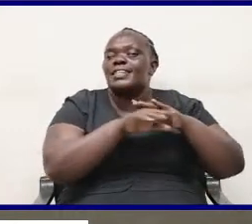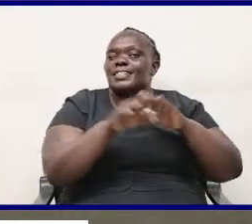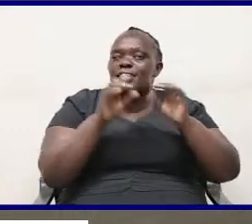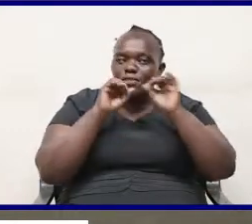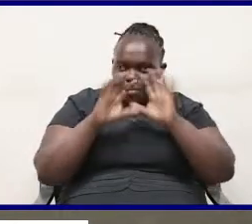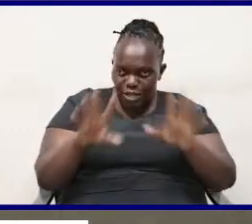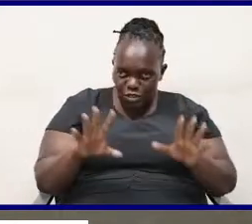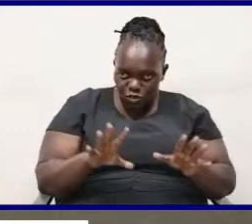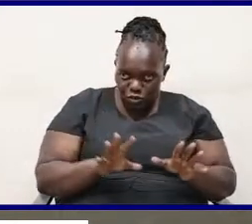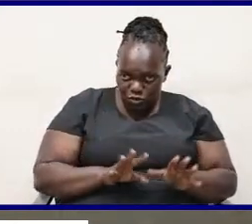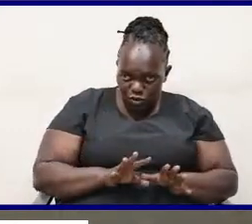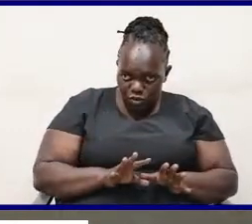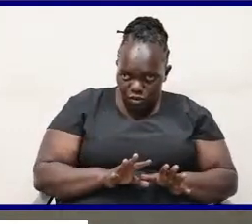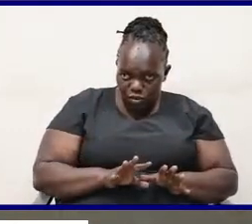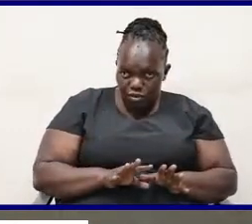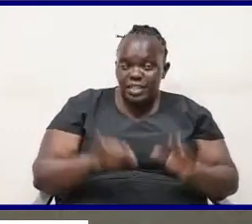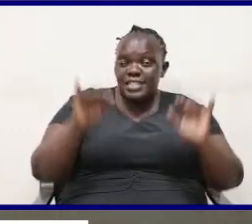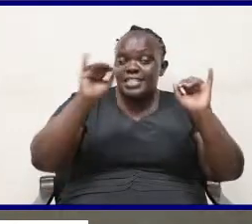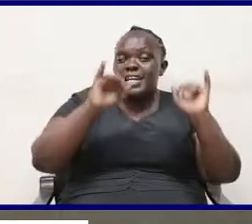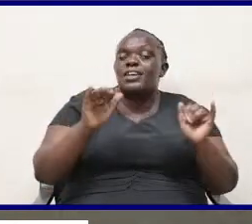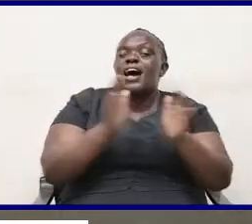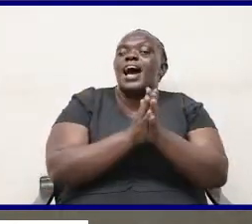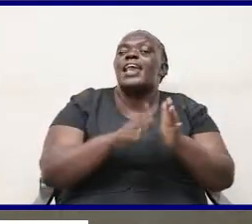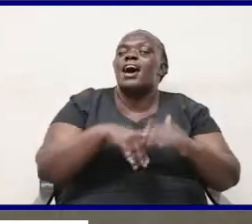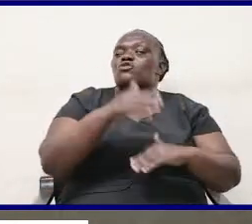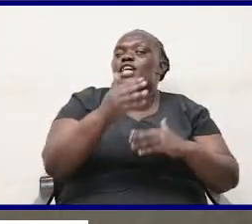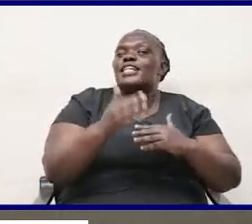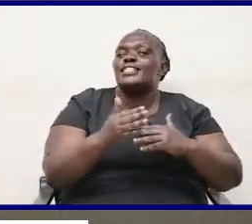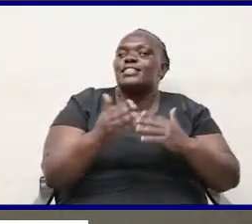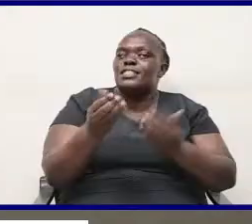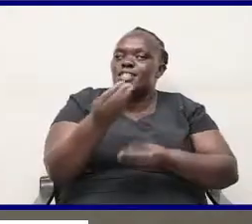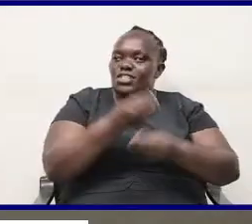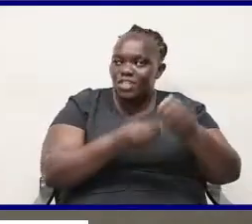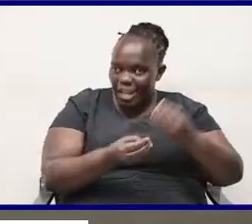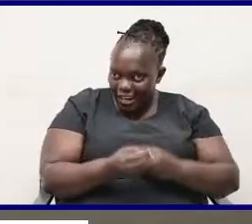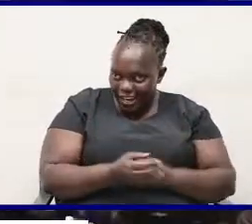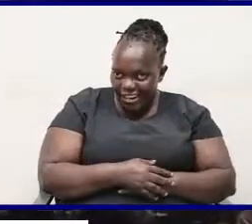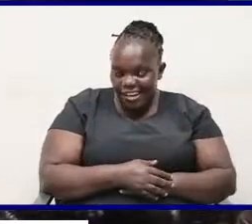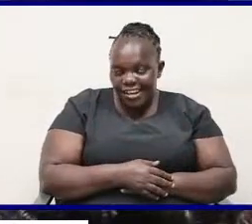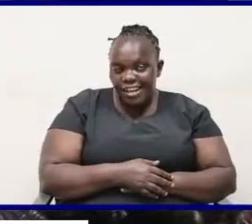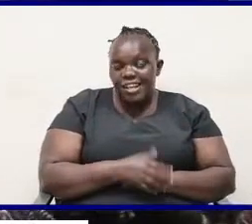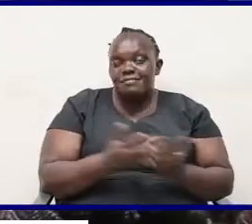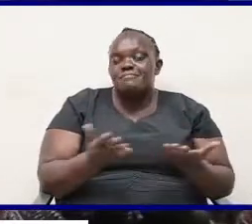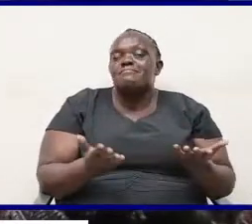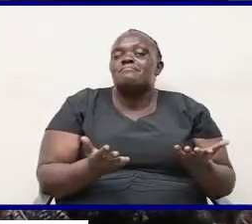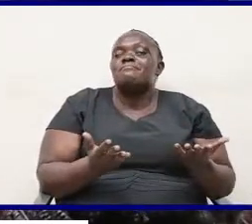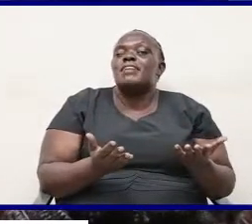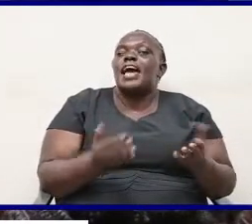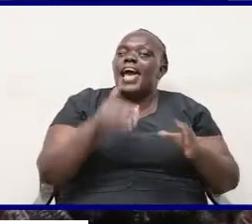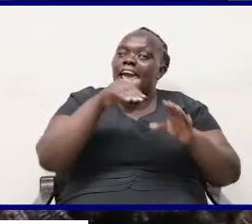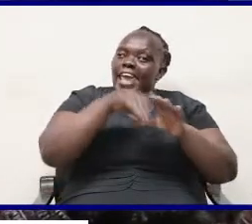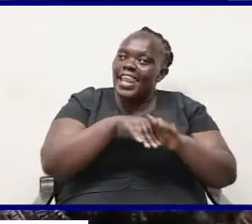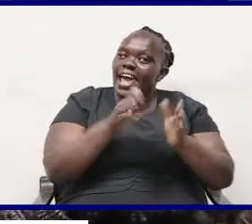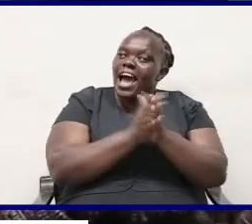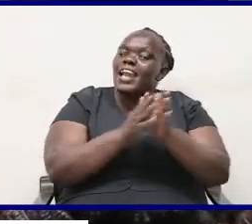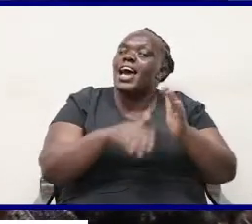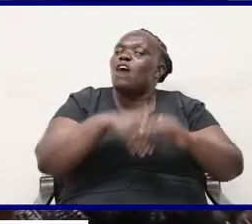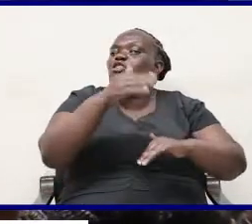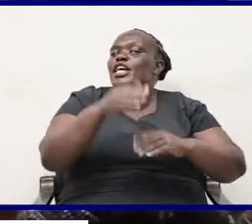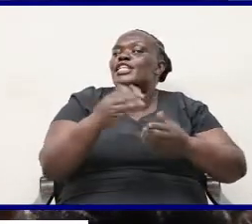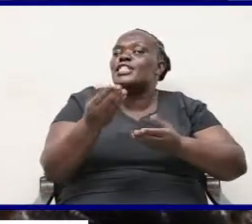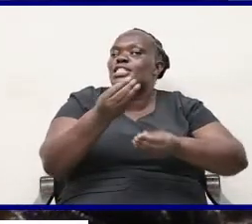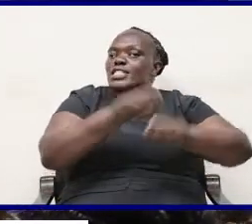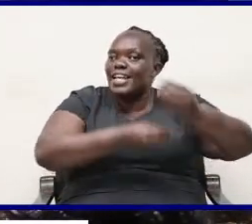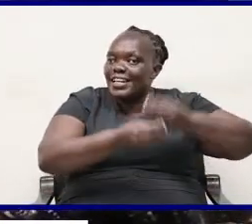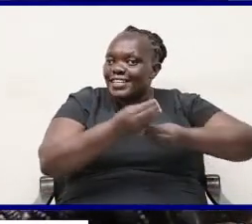information on internal and external trade? Okay, so external and internal